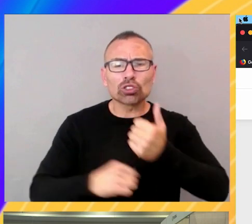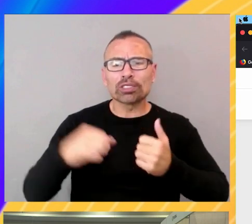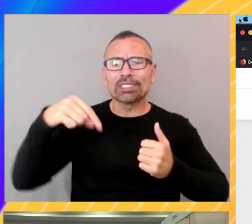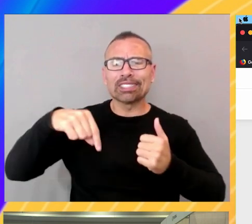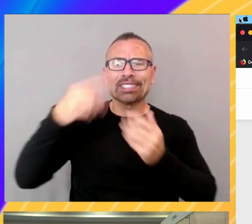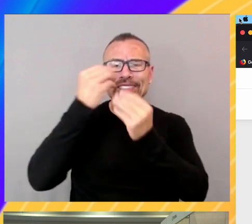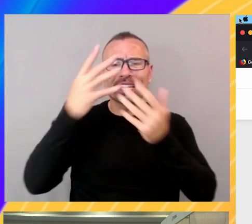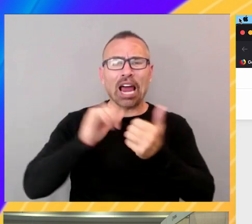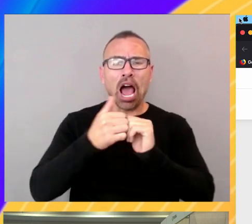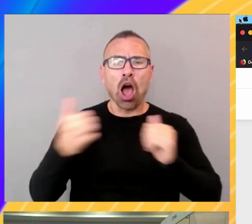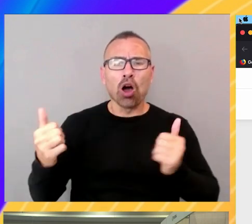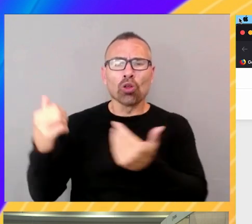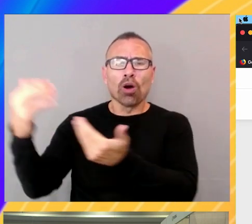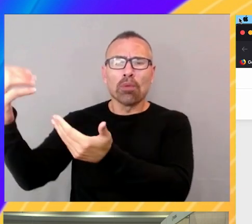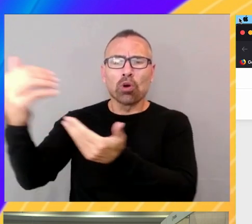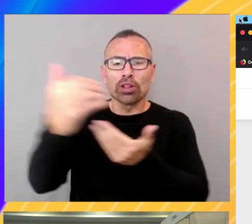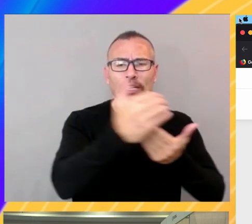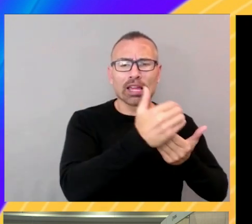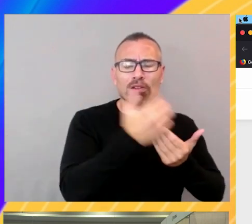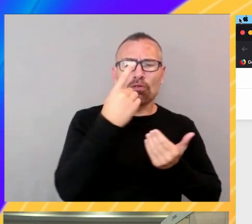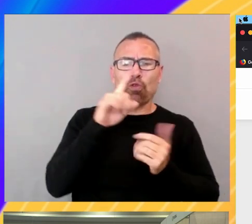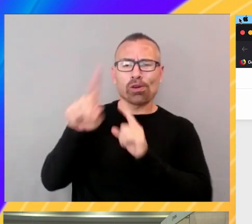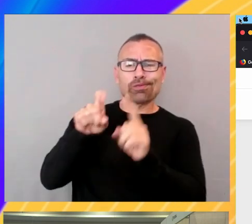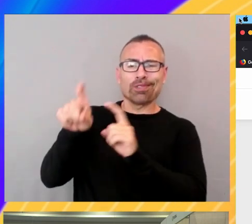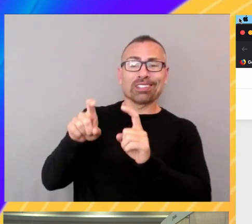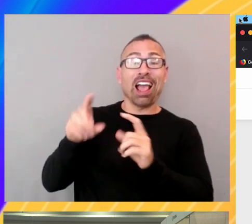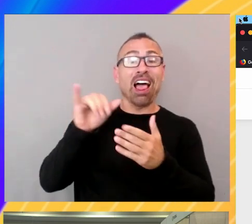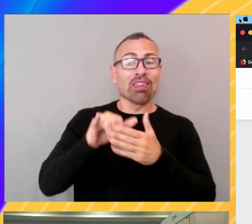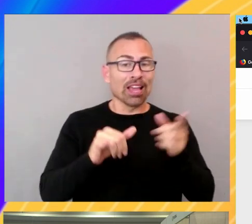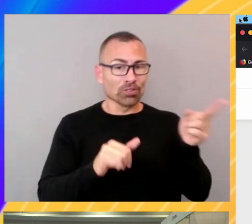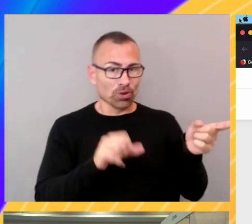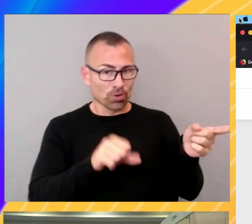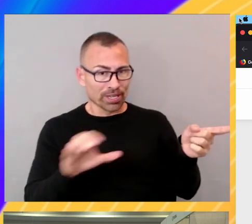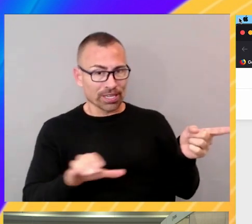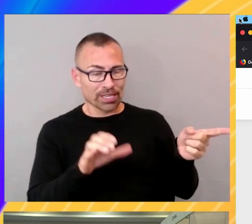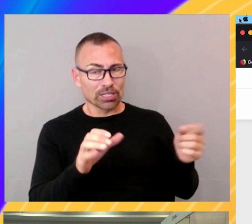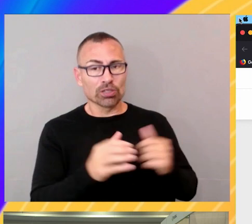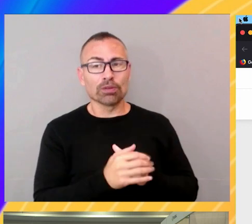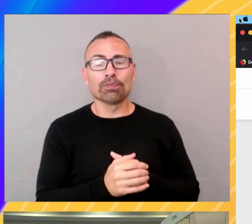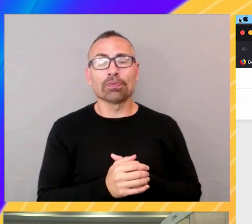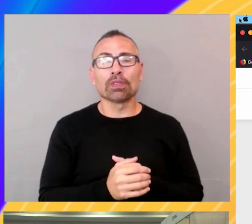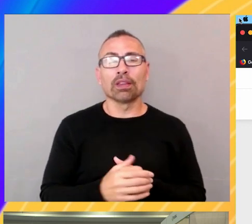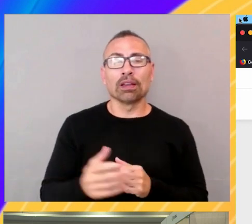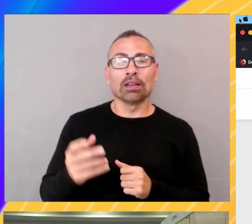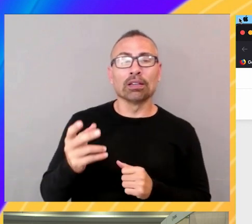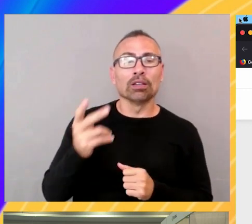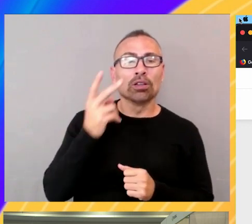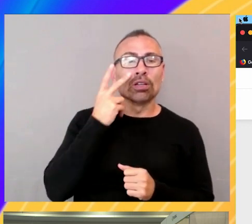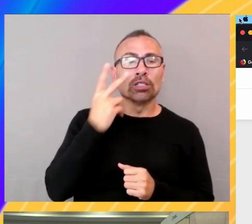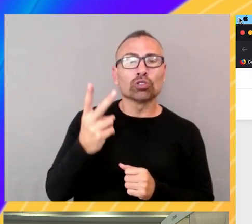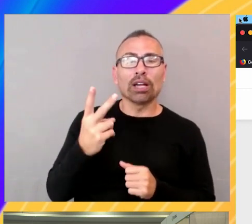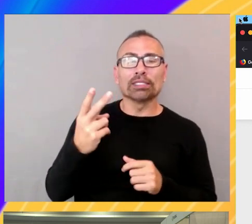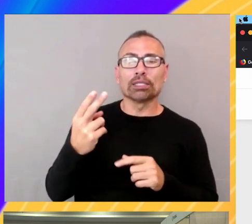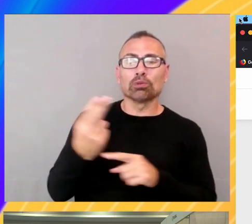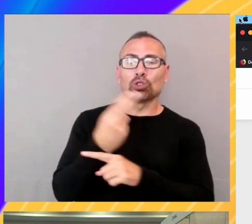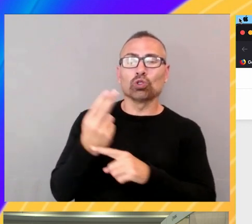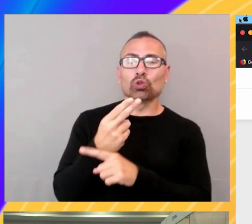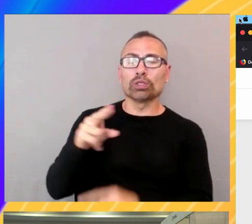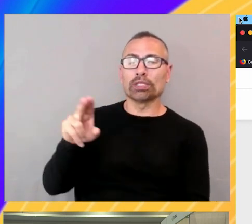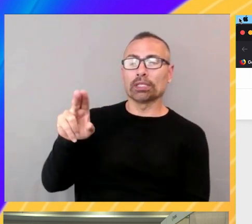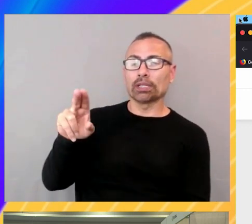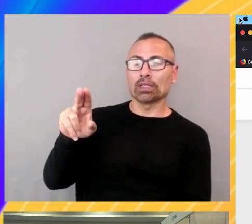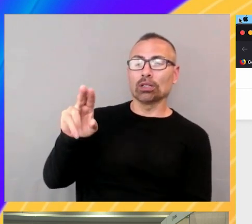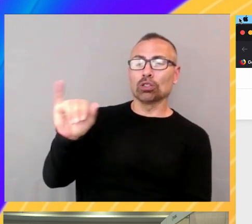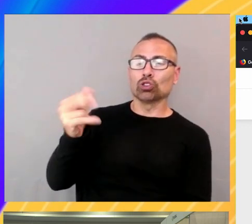show you what Omics can do. Awesome. Yeah, so and so I see Jupyter, so we're working from a Jupyter notebook. Yeah, so there's a few